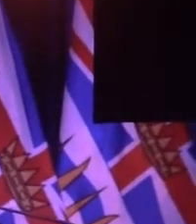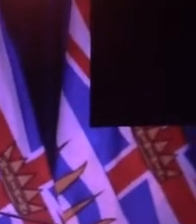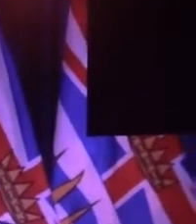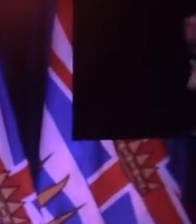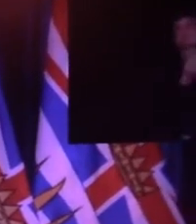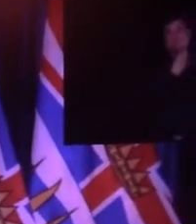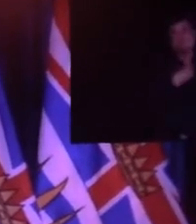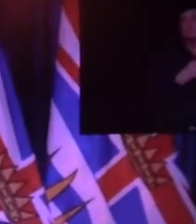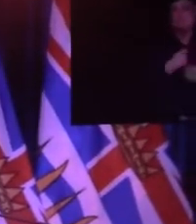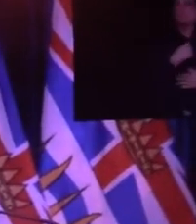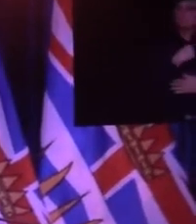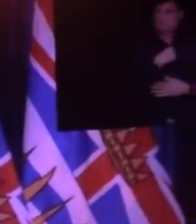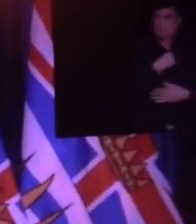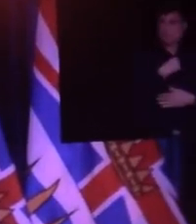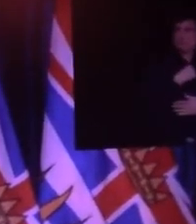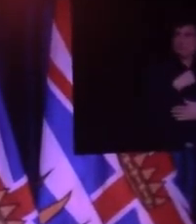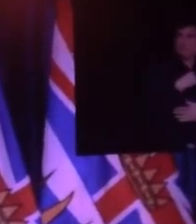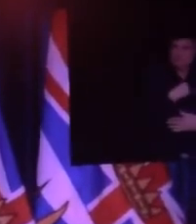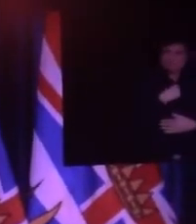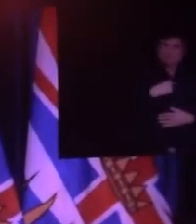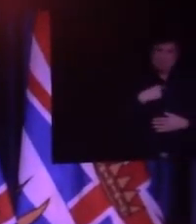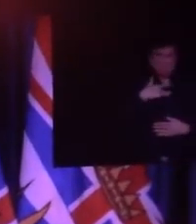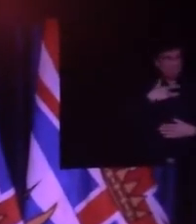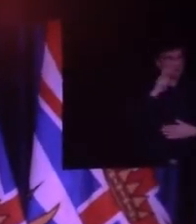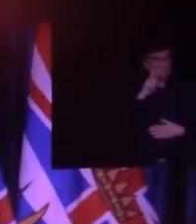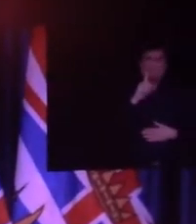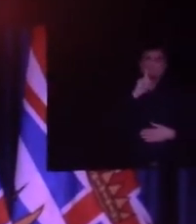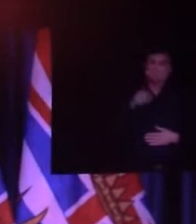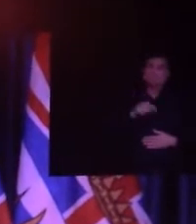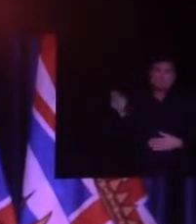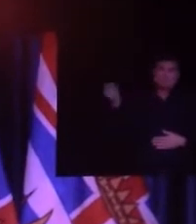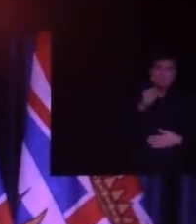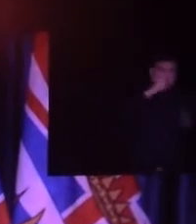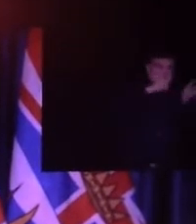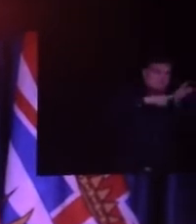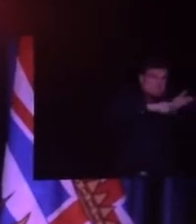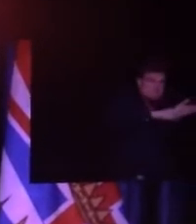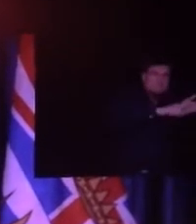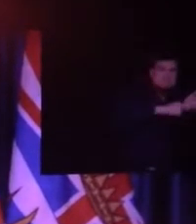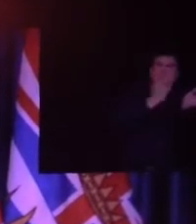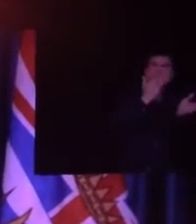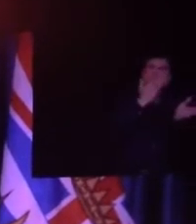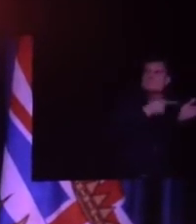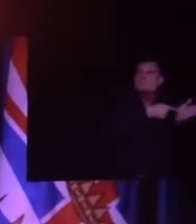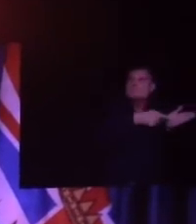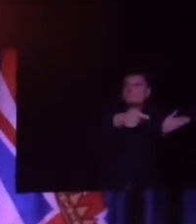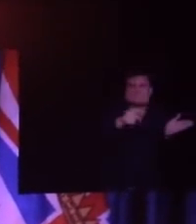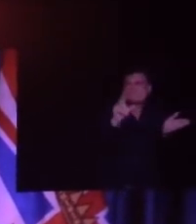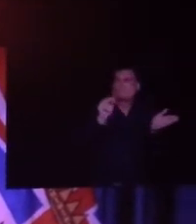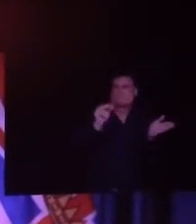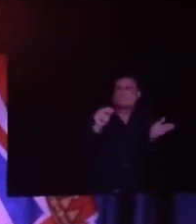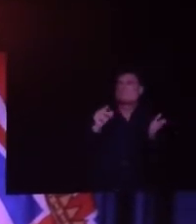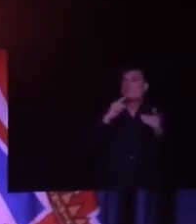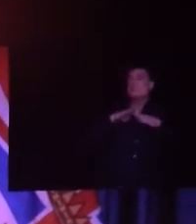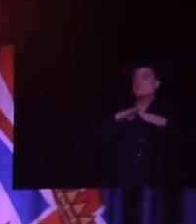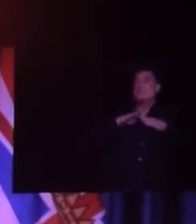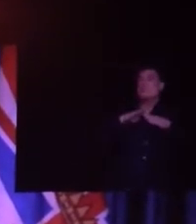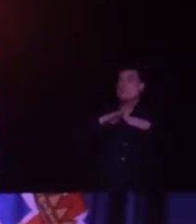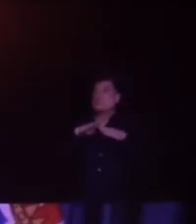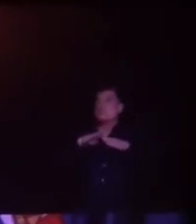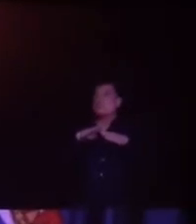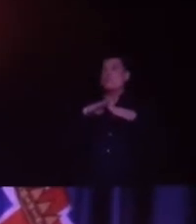I don't believe you need a public inquiry to do that. My email box is always available. If people want to send me their views, what they saw,